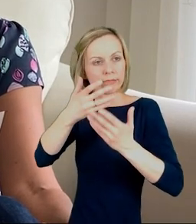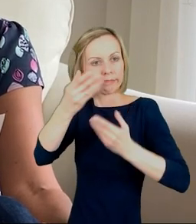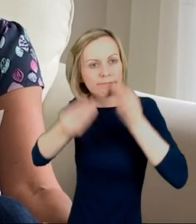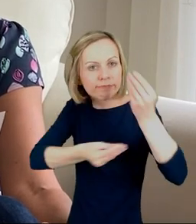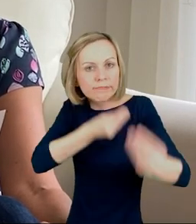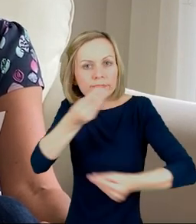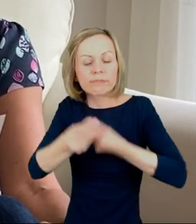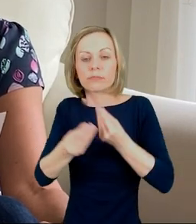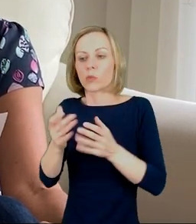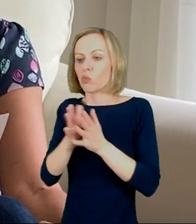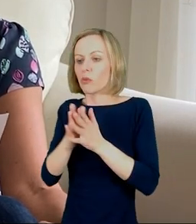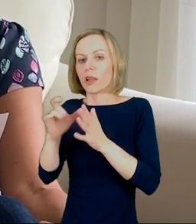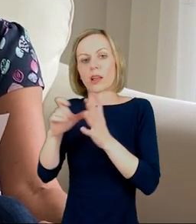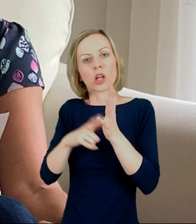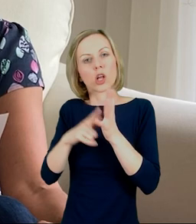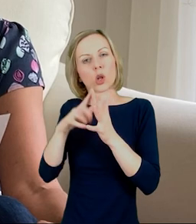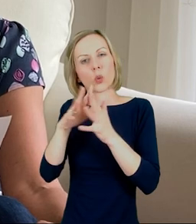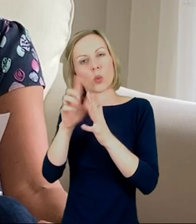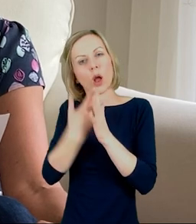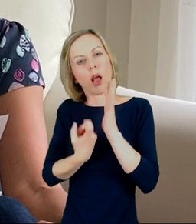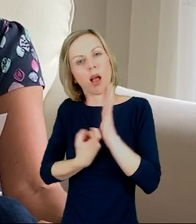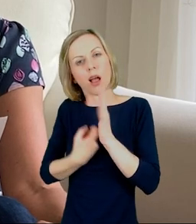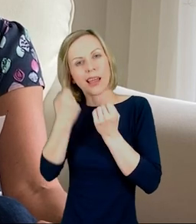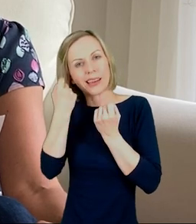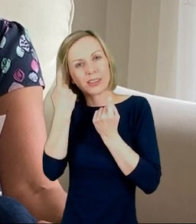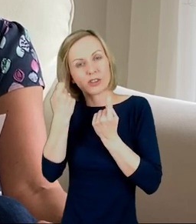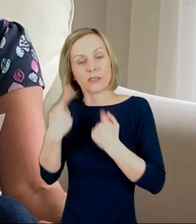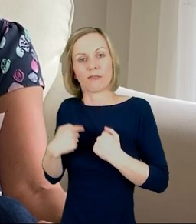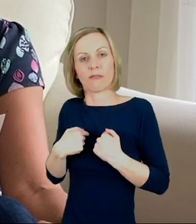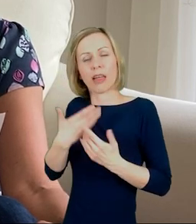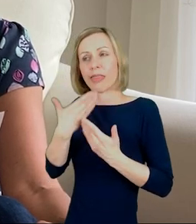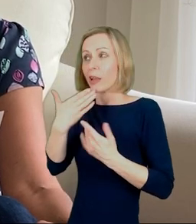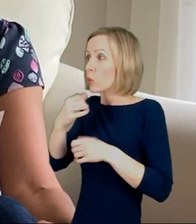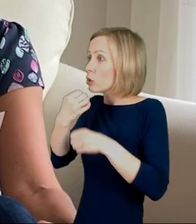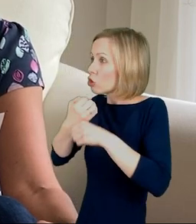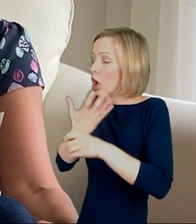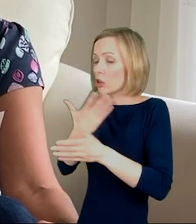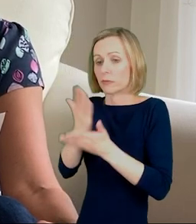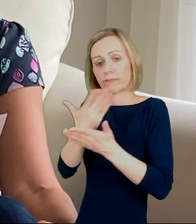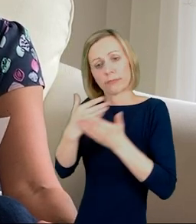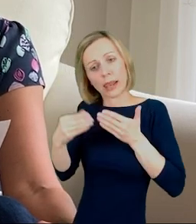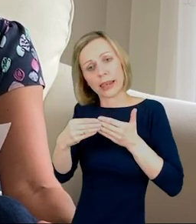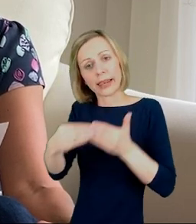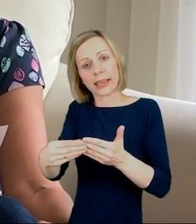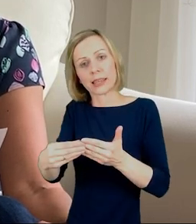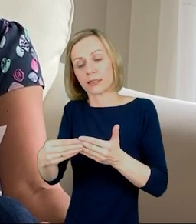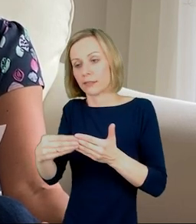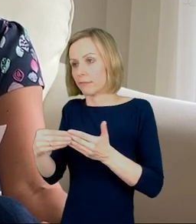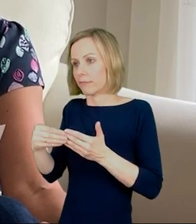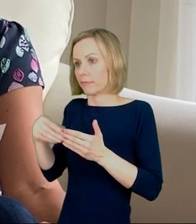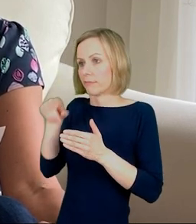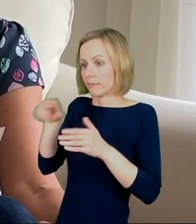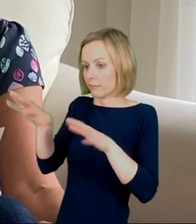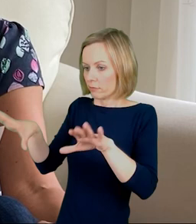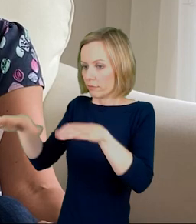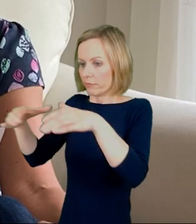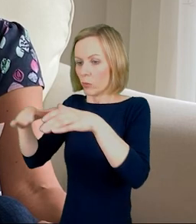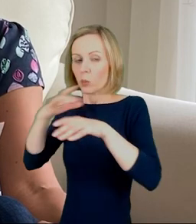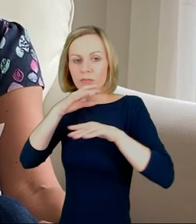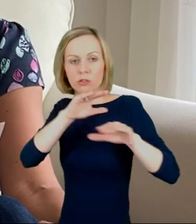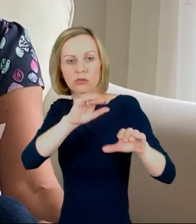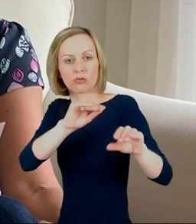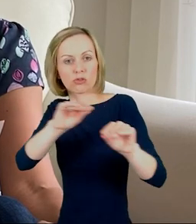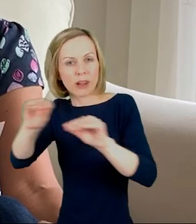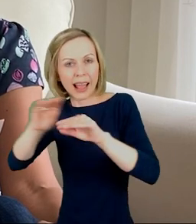We pray particularly for the Clewer Initiative. Thank you for the lead the Church has taken through Clewer, for all the training and support given to